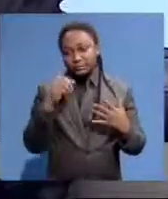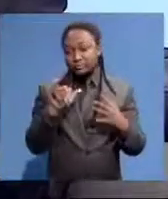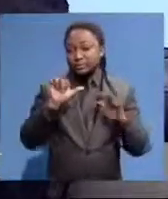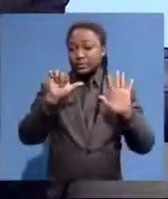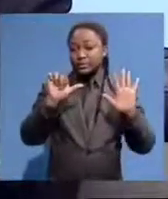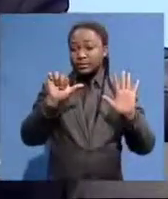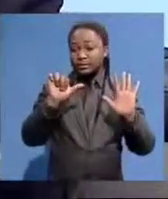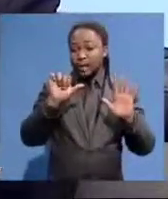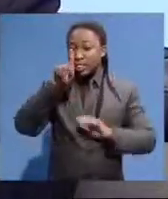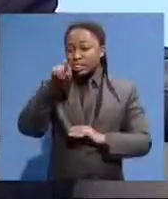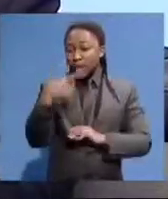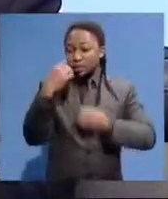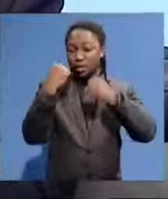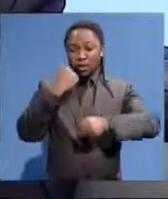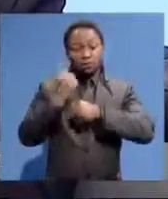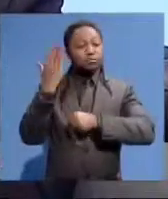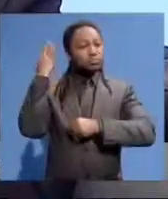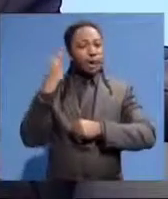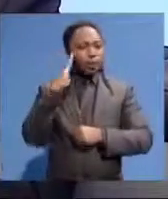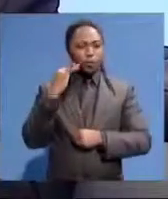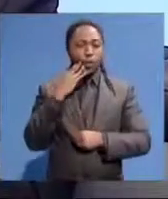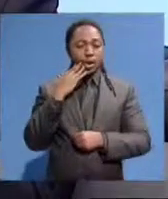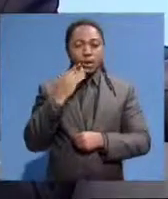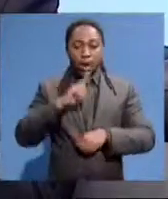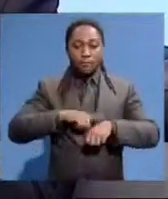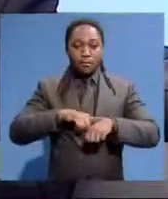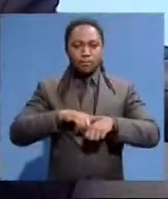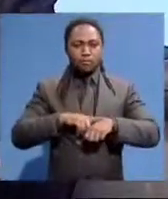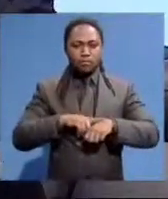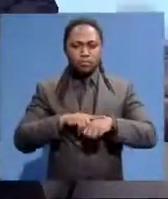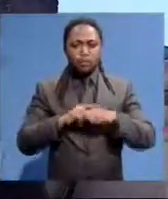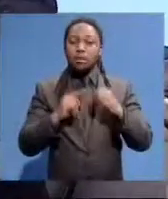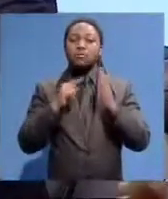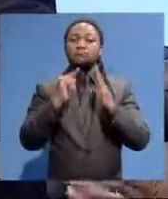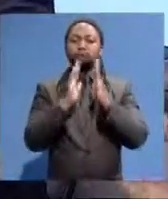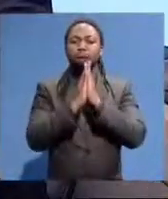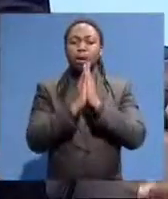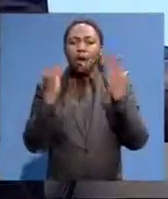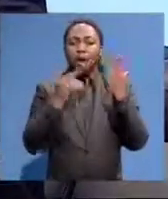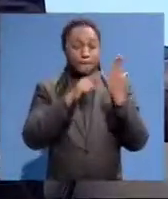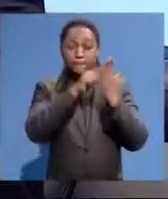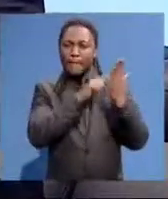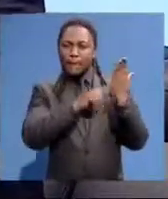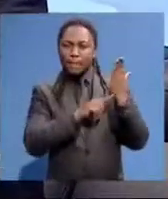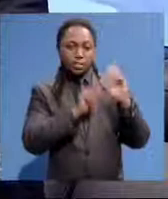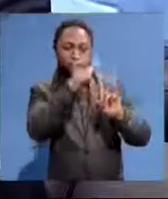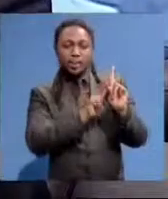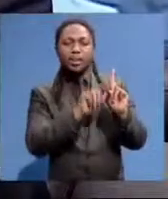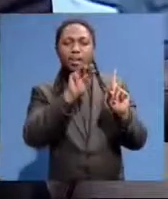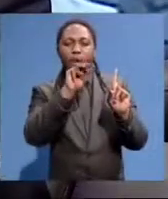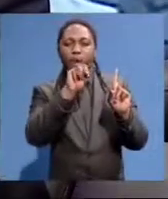6,000 years ago, I don't know how long ago was this, when Moses passed on the baton to